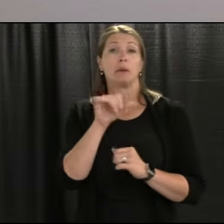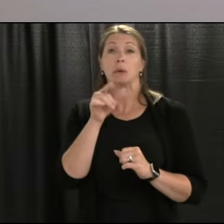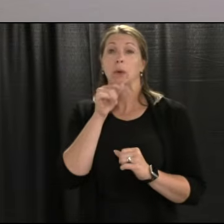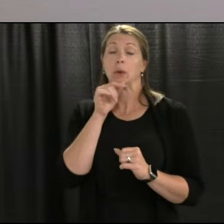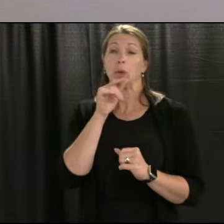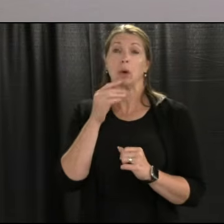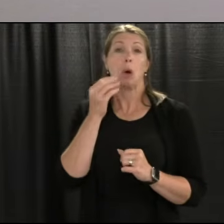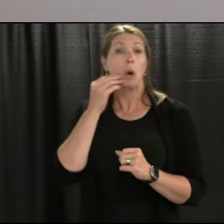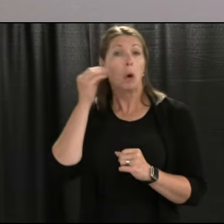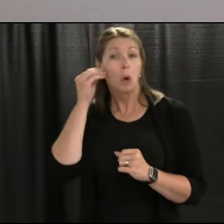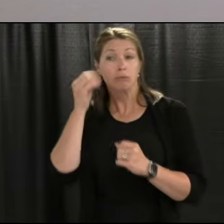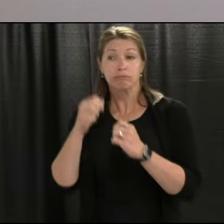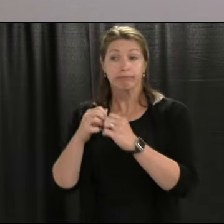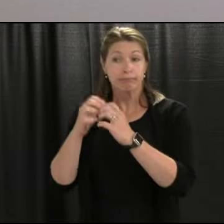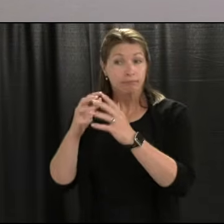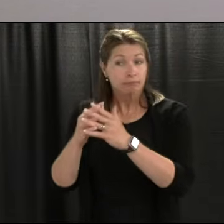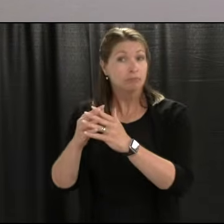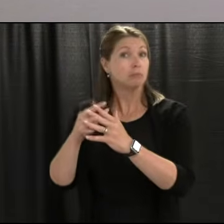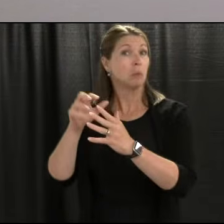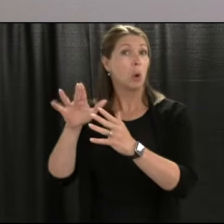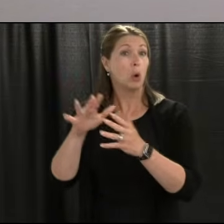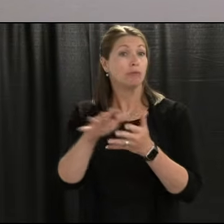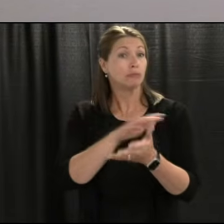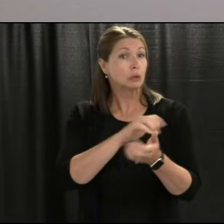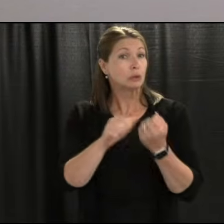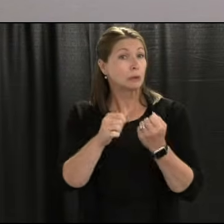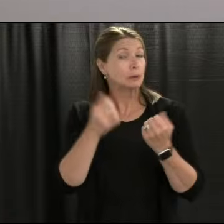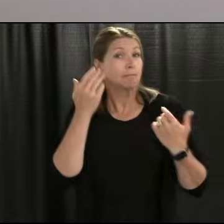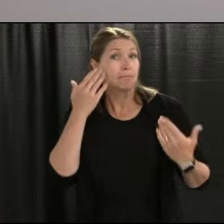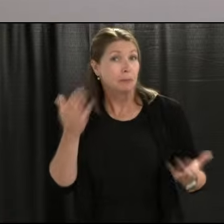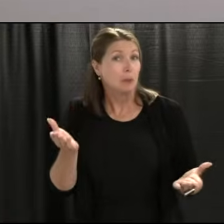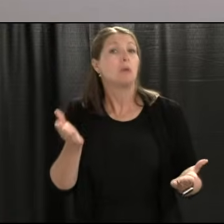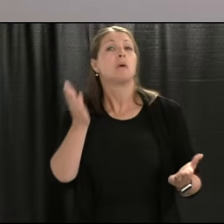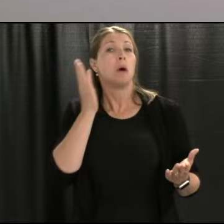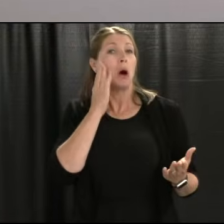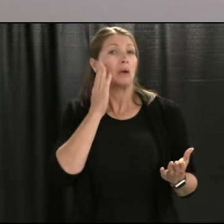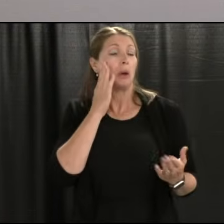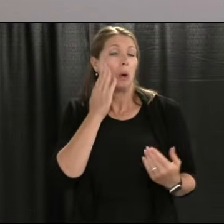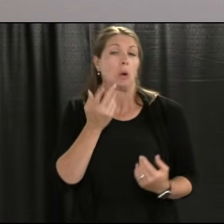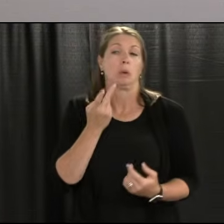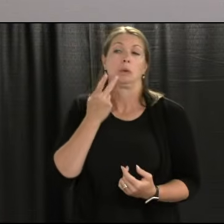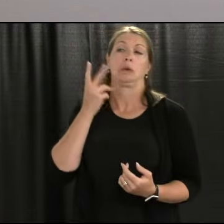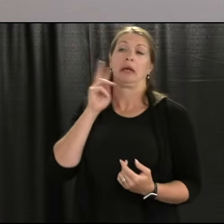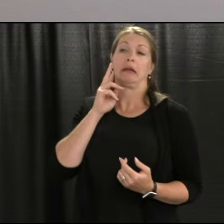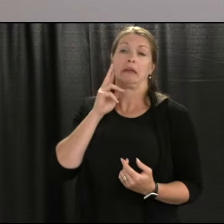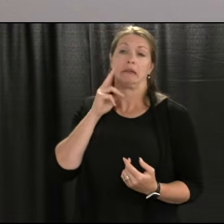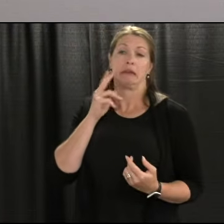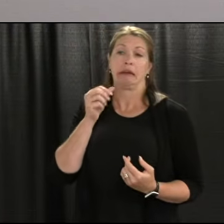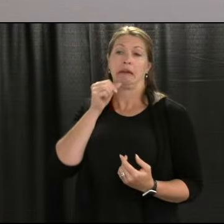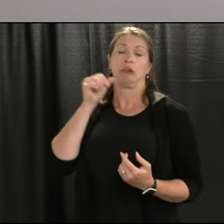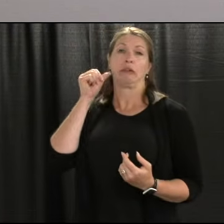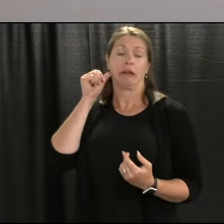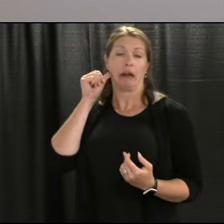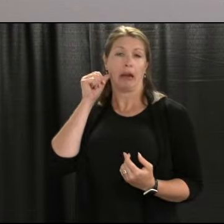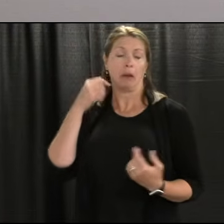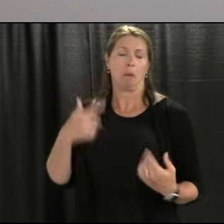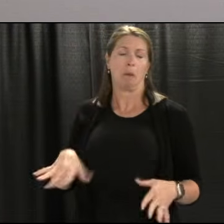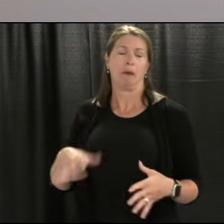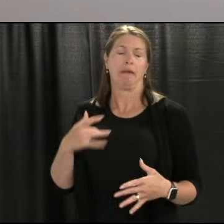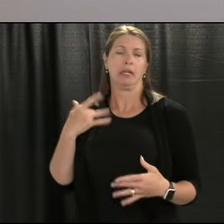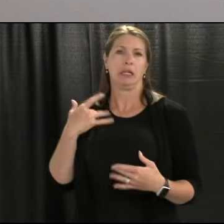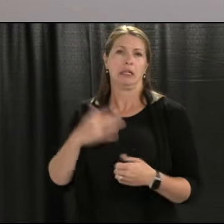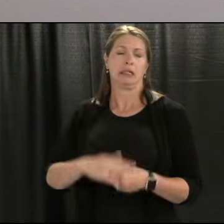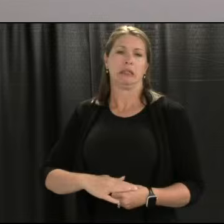are unsure if their homes are still standing. And as this continues to get worse over the last few days, it's very clear that all Newfoundlanders and